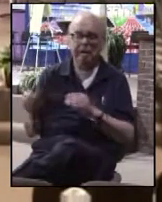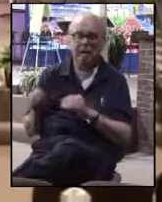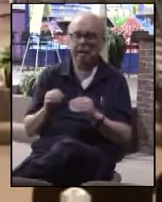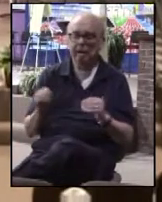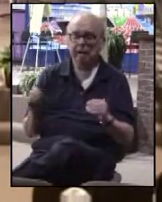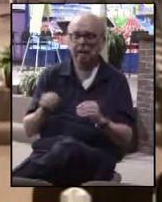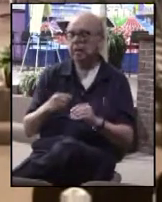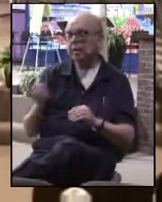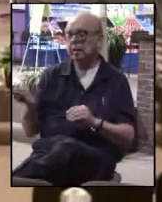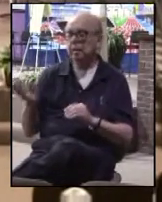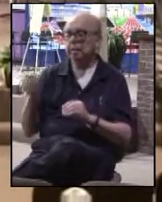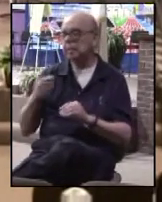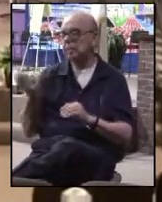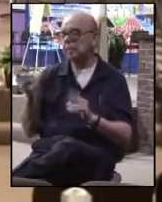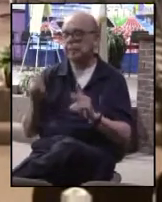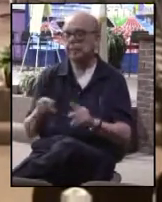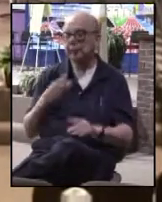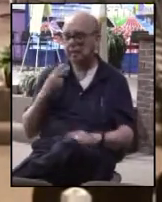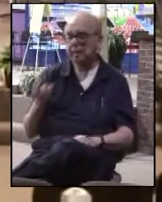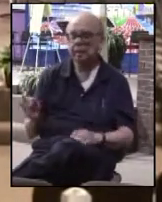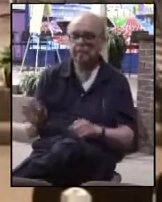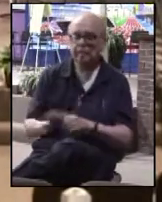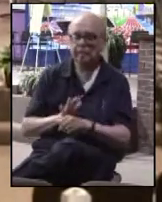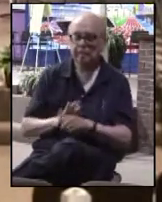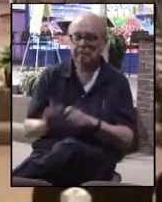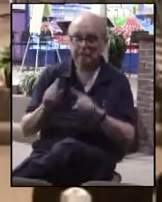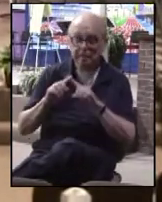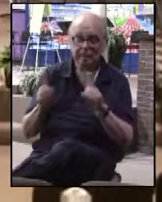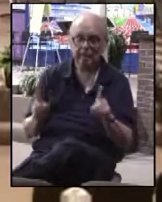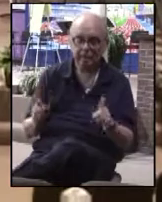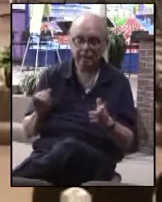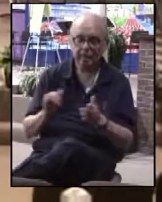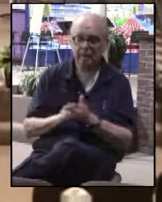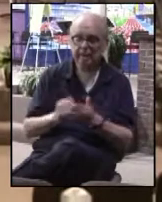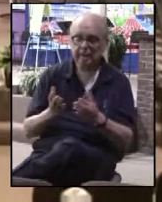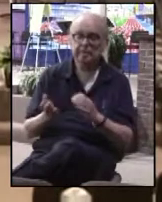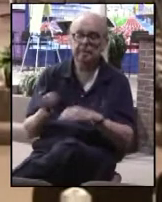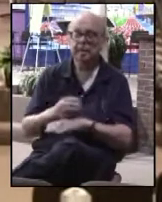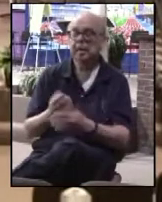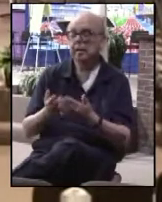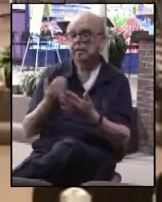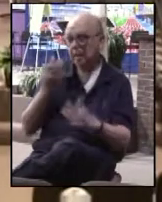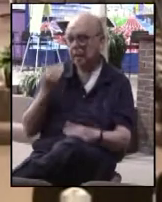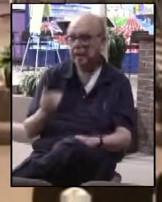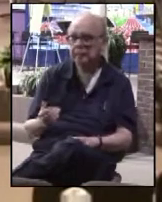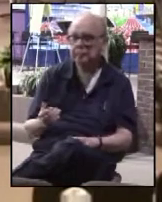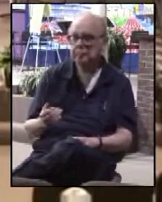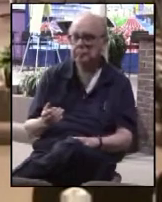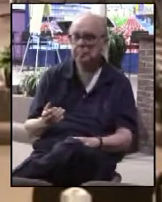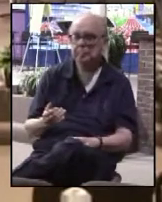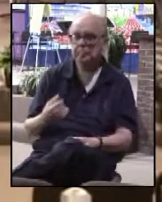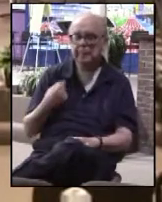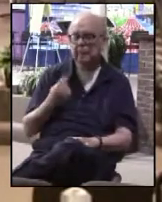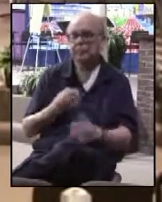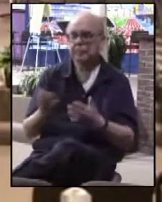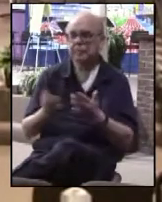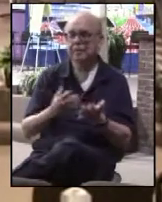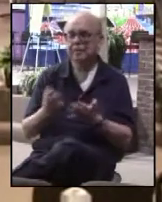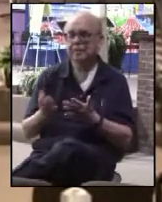nobody I had ever seen totally different than the day before why? because we're serving